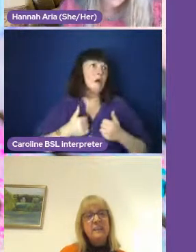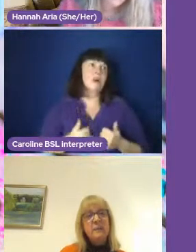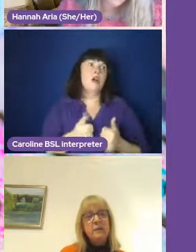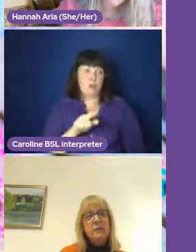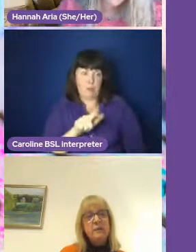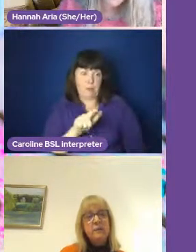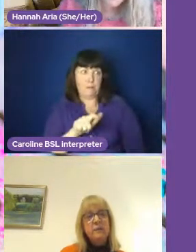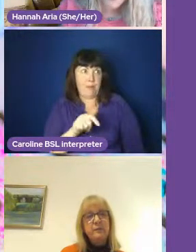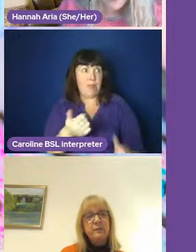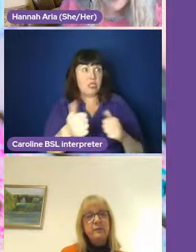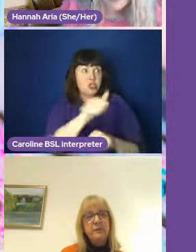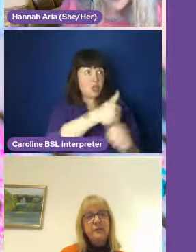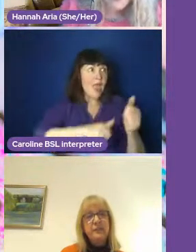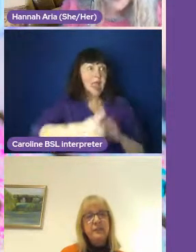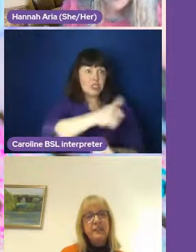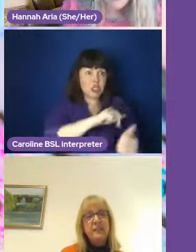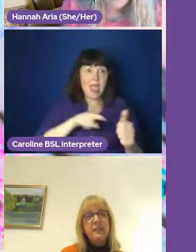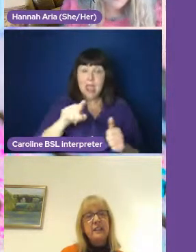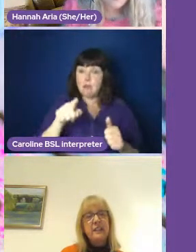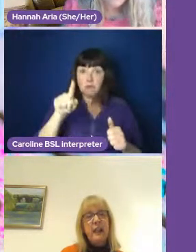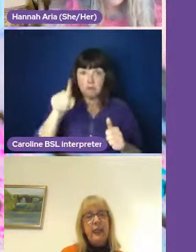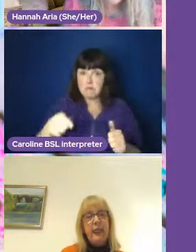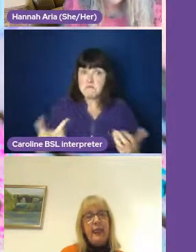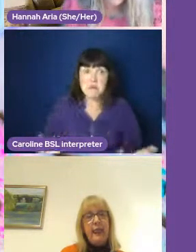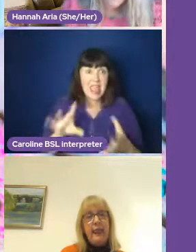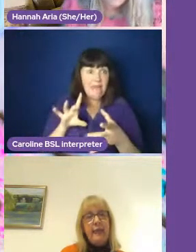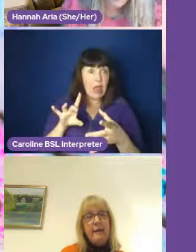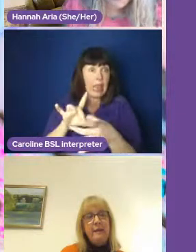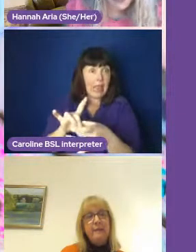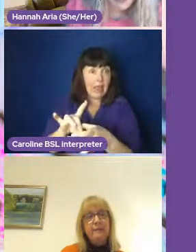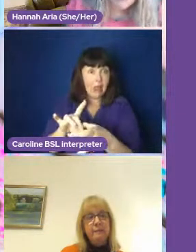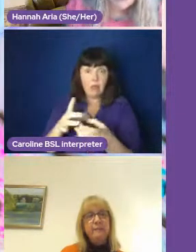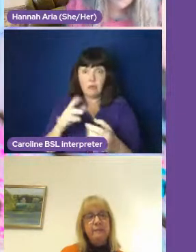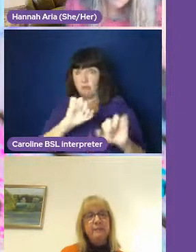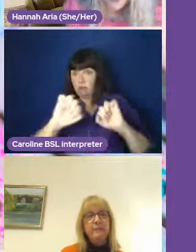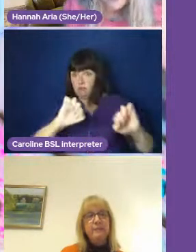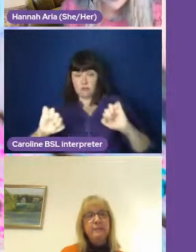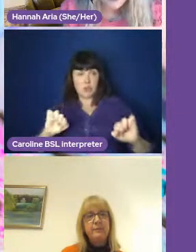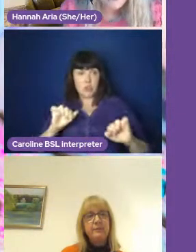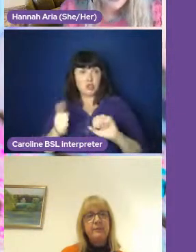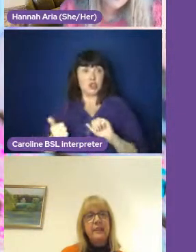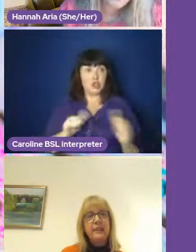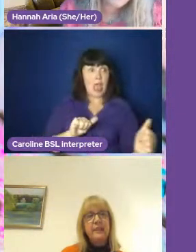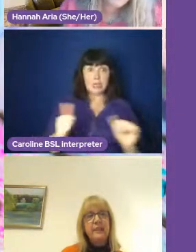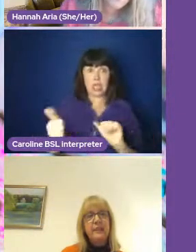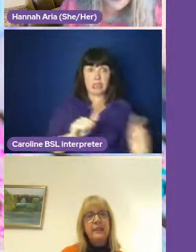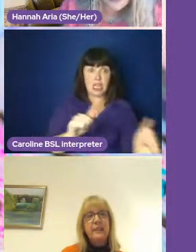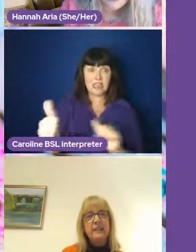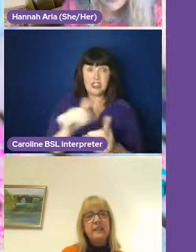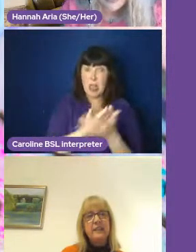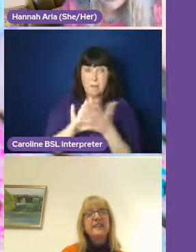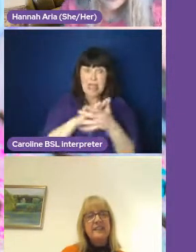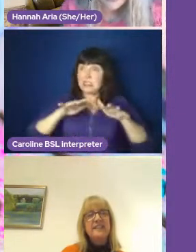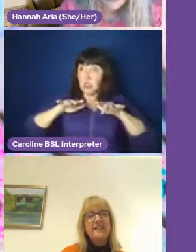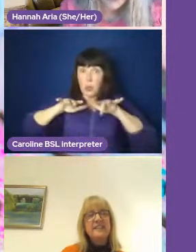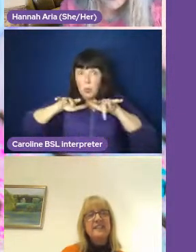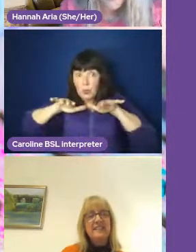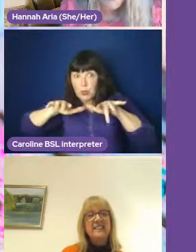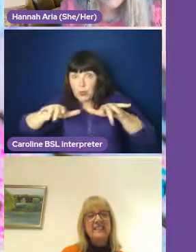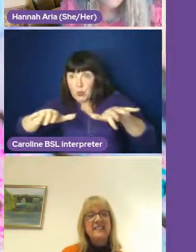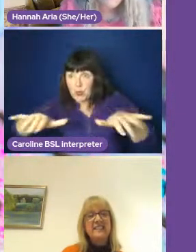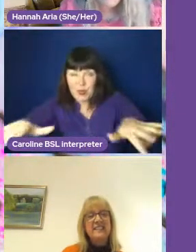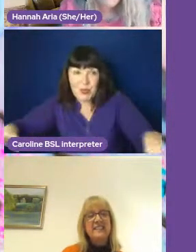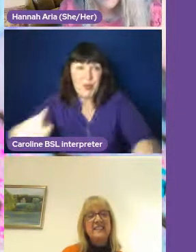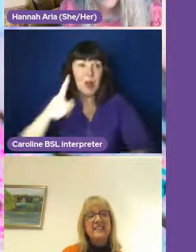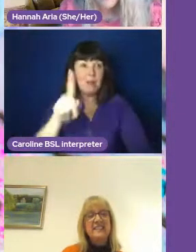if you're free now, guys, if you can share the link on Facebook to your Facebook page, that just helps us to reach more and more audiences. And